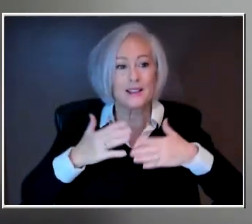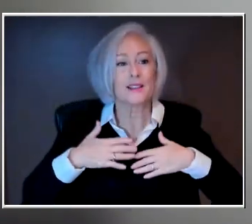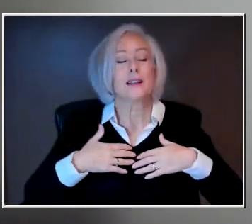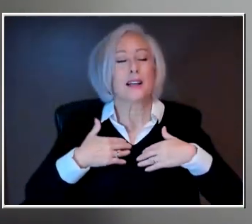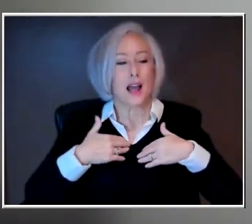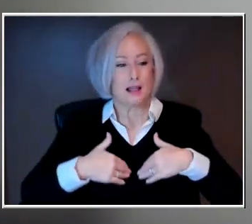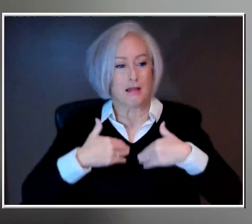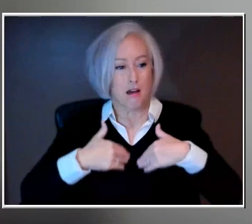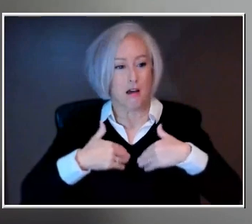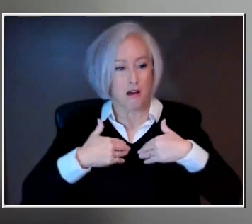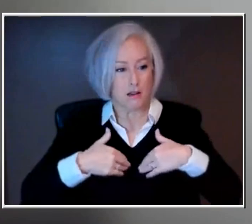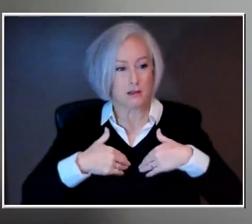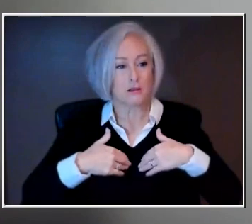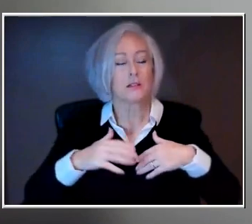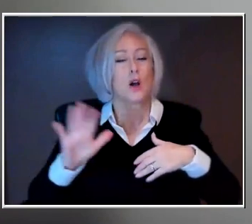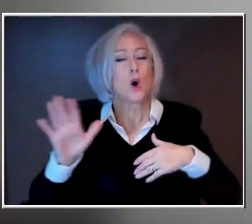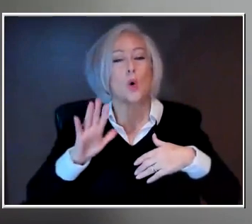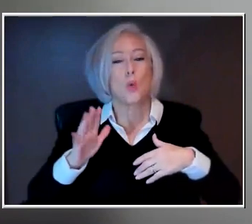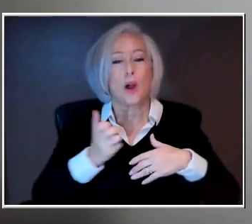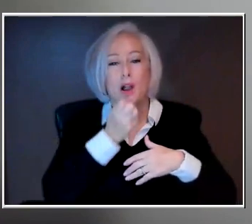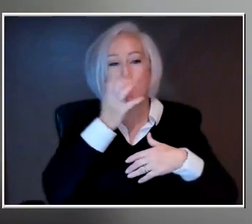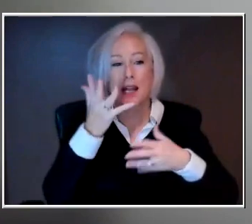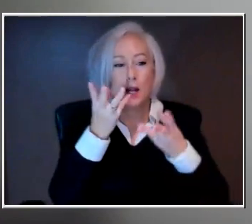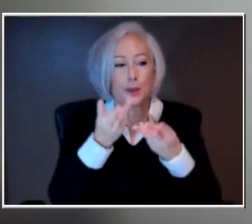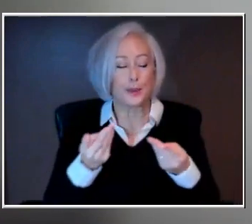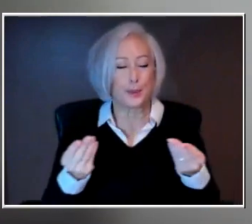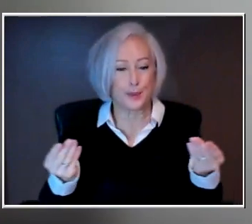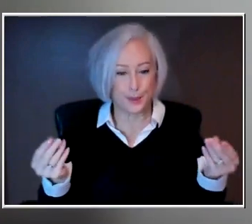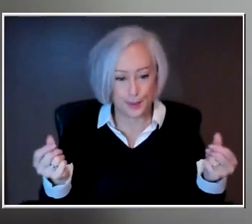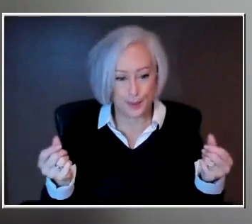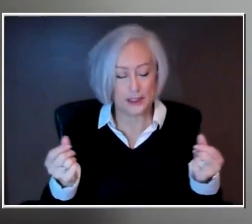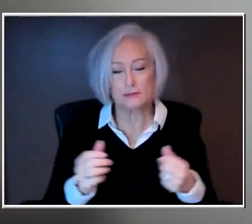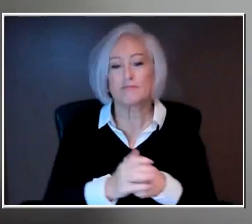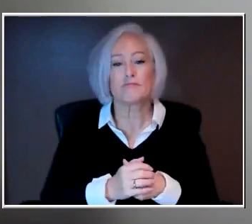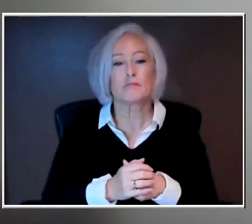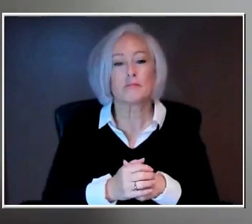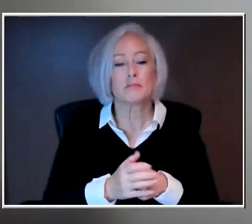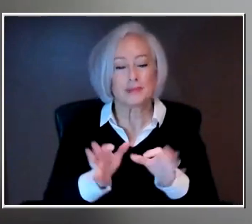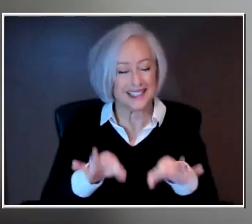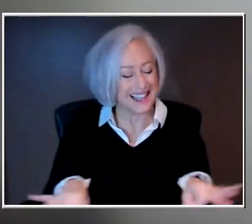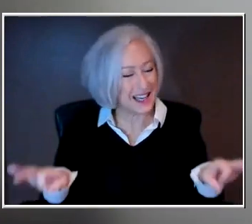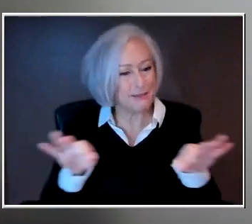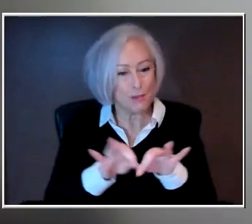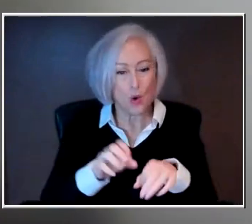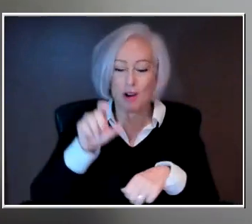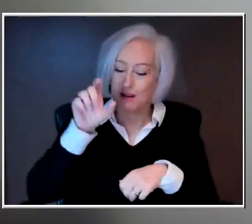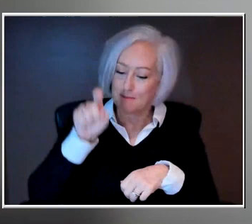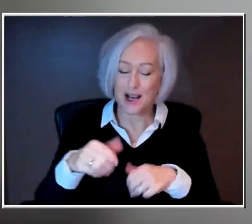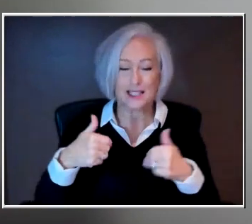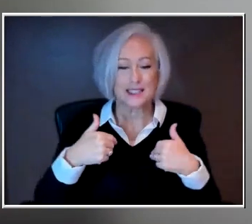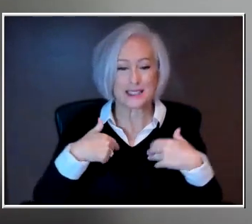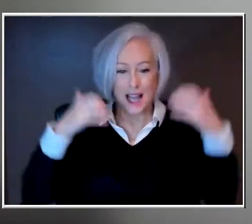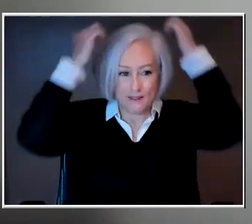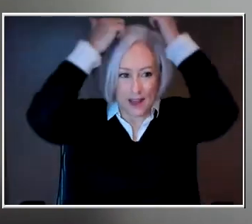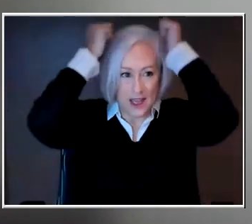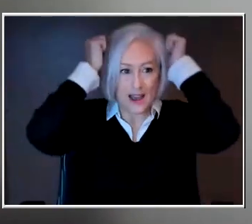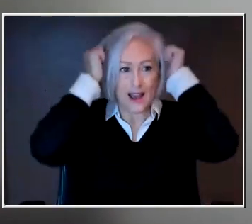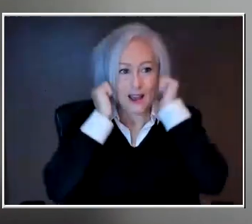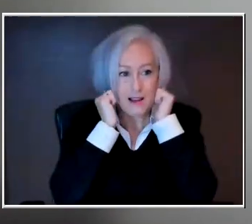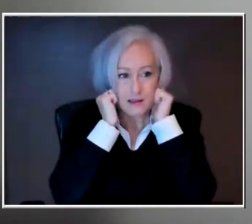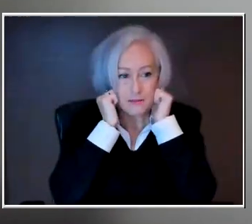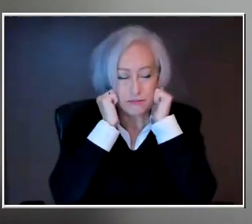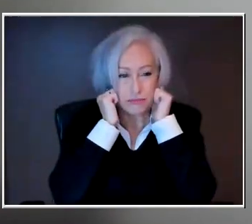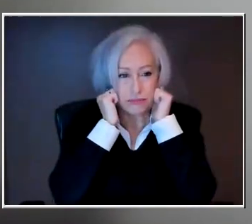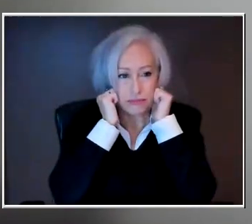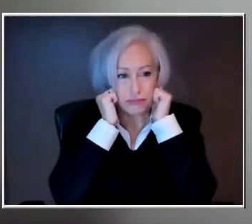Um, you covering your head and covering your ears will